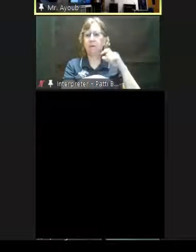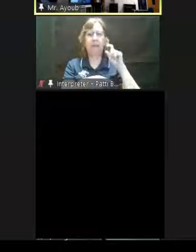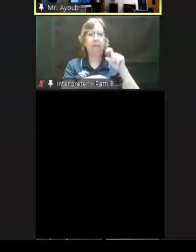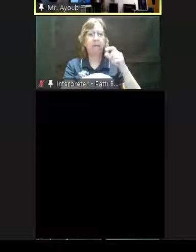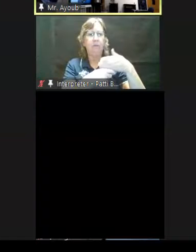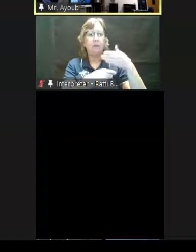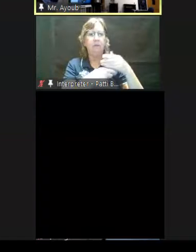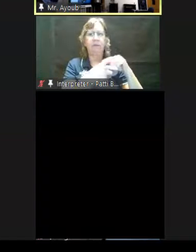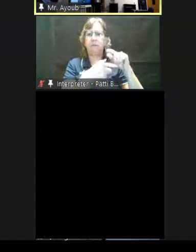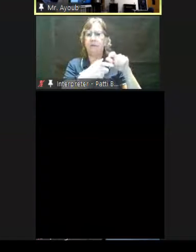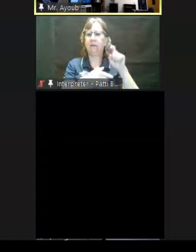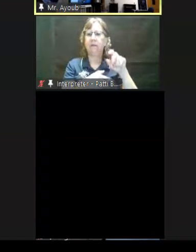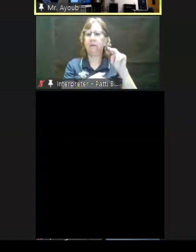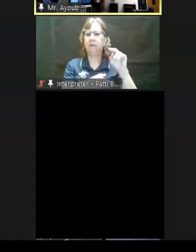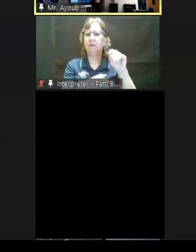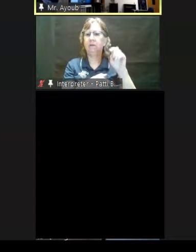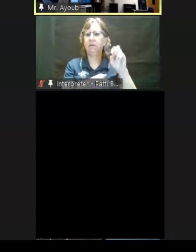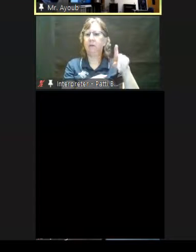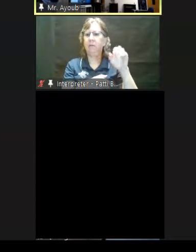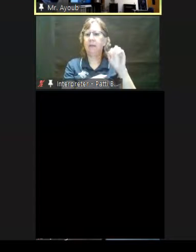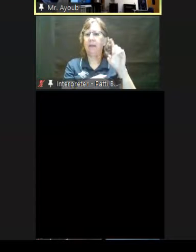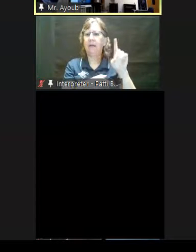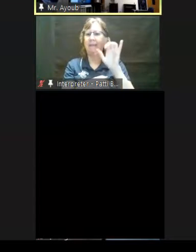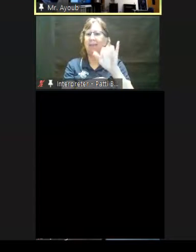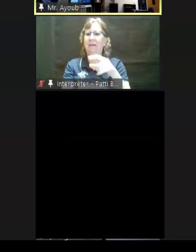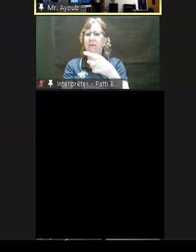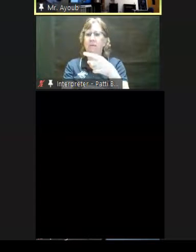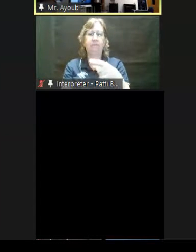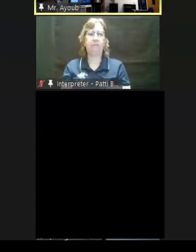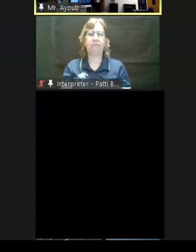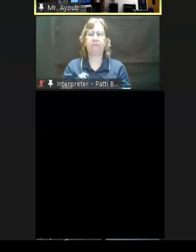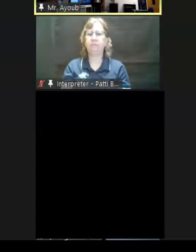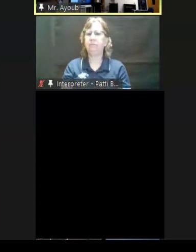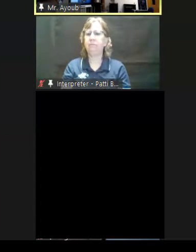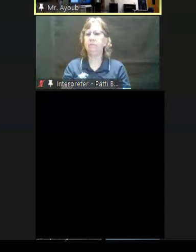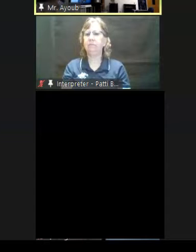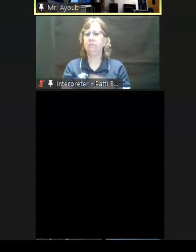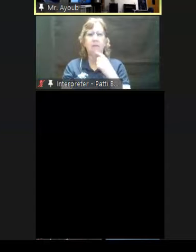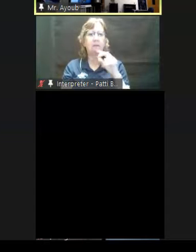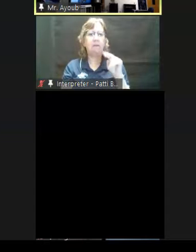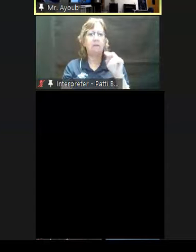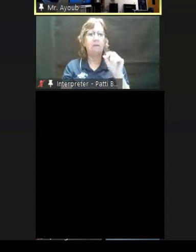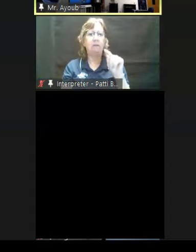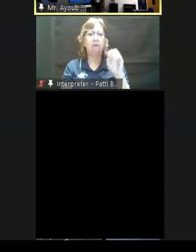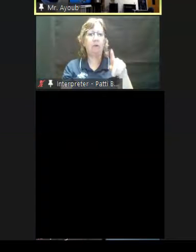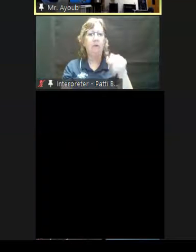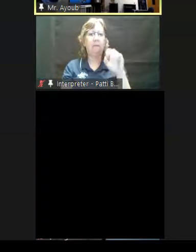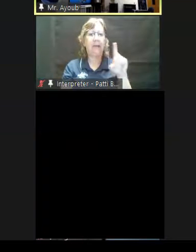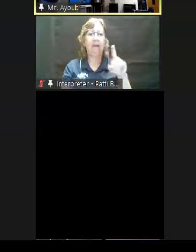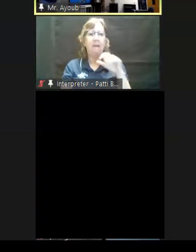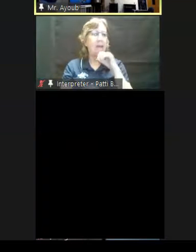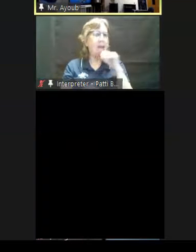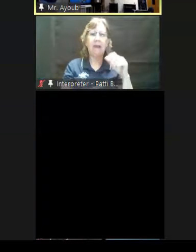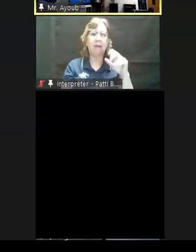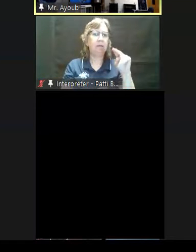Notepad, and we want this one right here. So Notepad, not Notepad Plus. So open this one up.